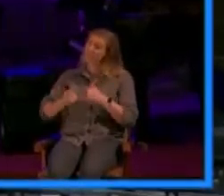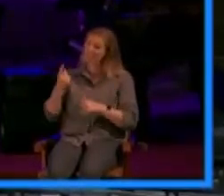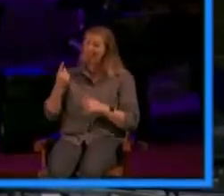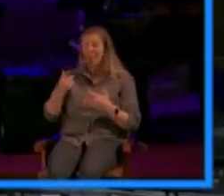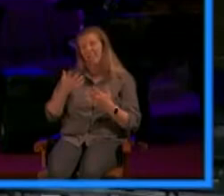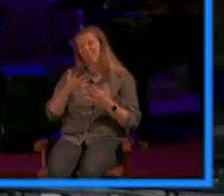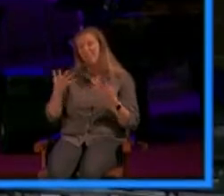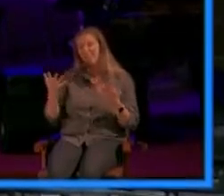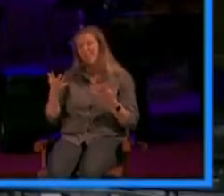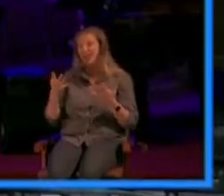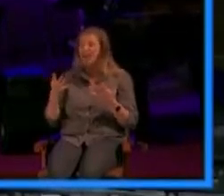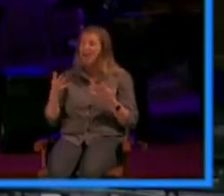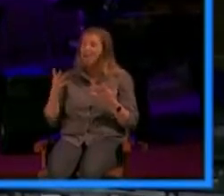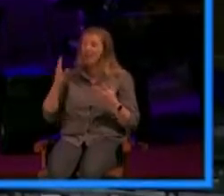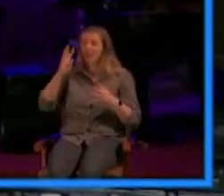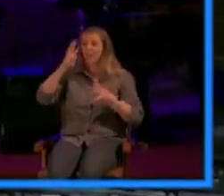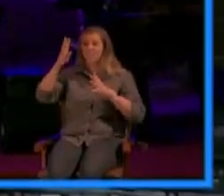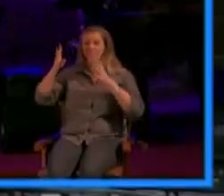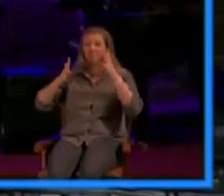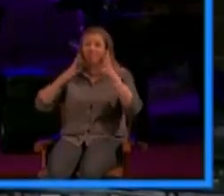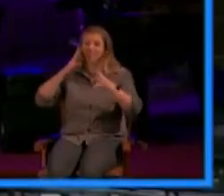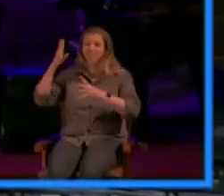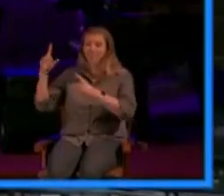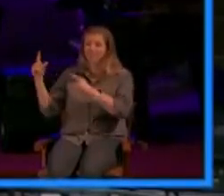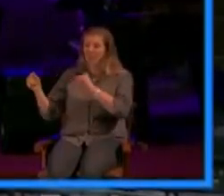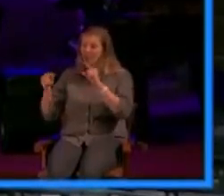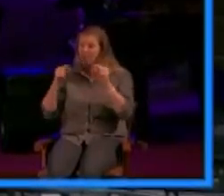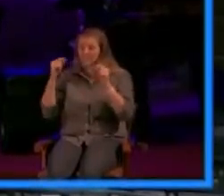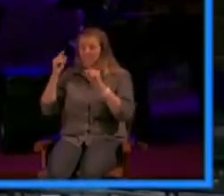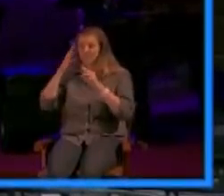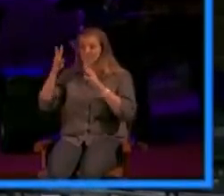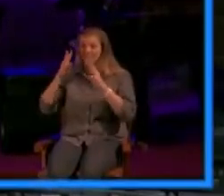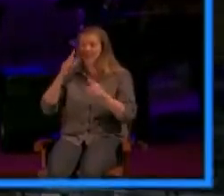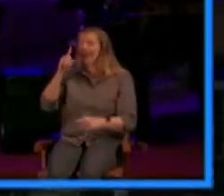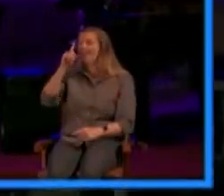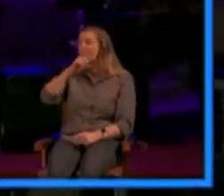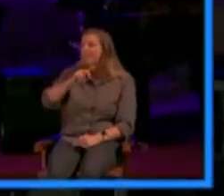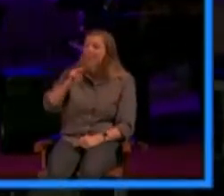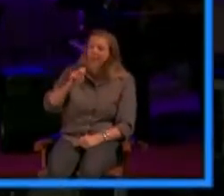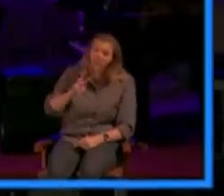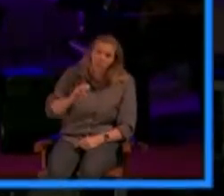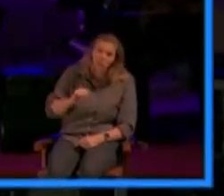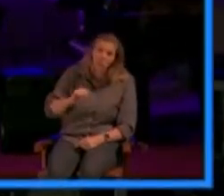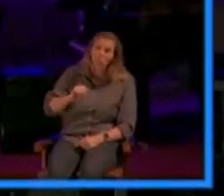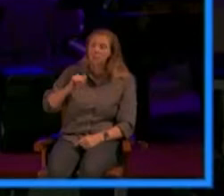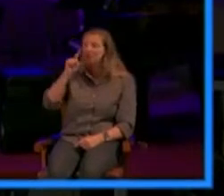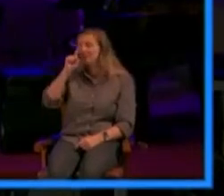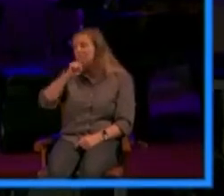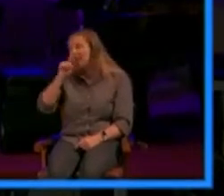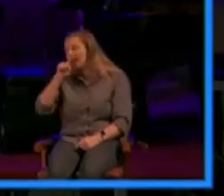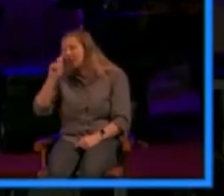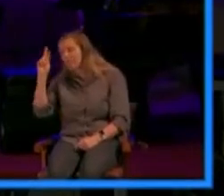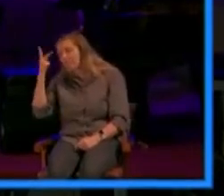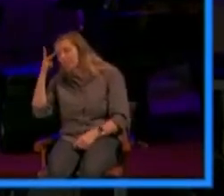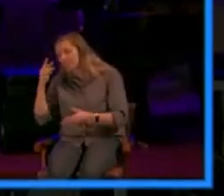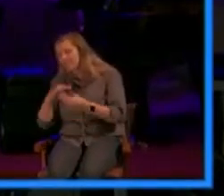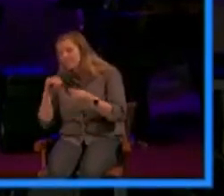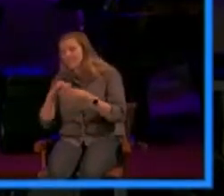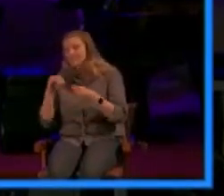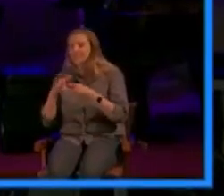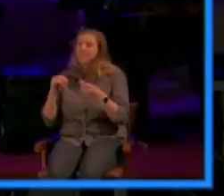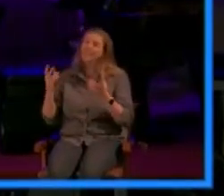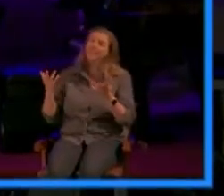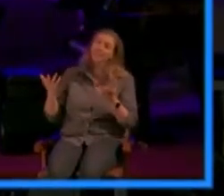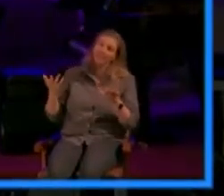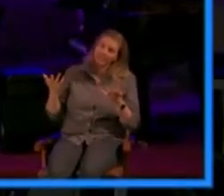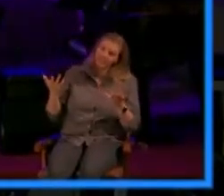lot of falsehoods. You know, we hear the politicians talk about fake news and false news and all of those kinds of things. And let me just say it this way.